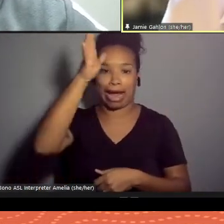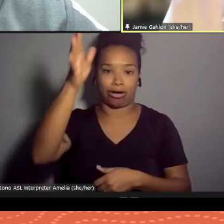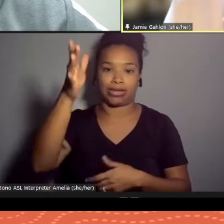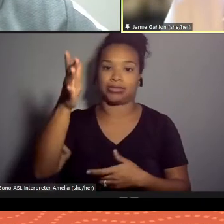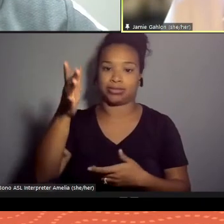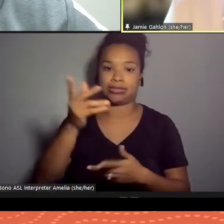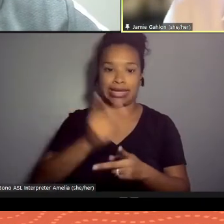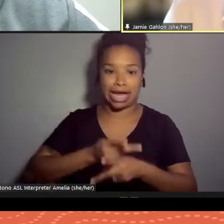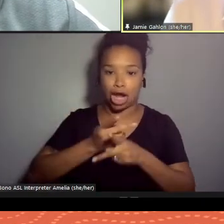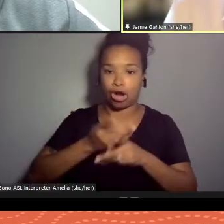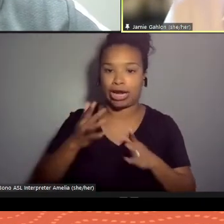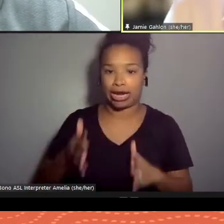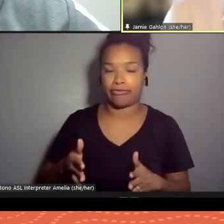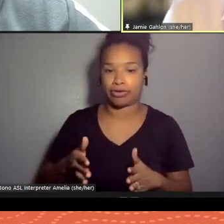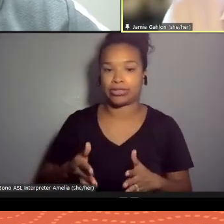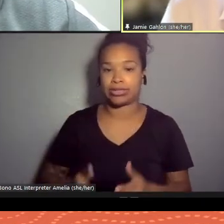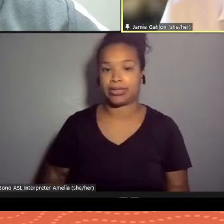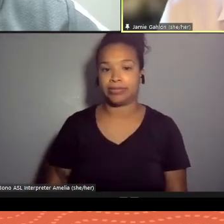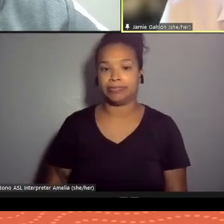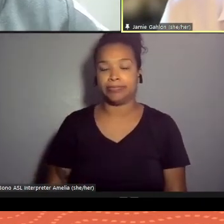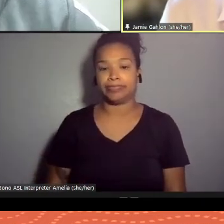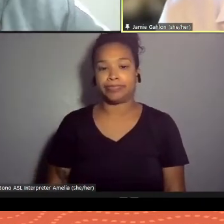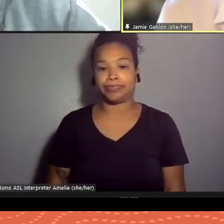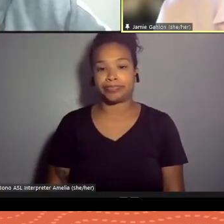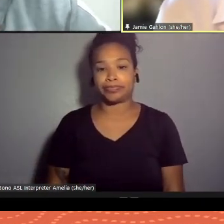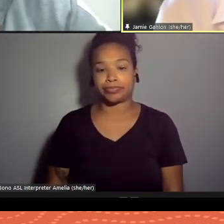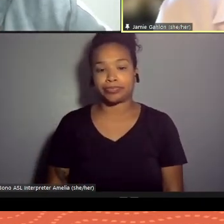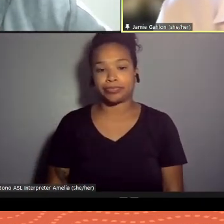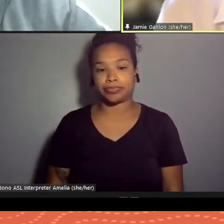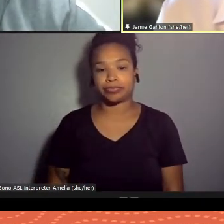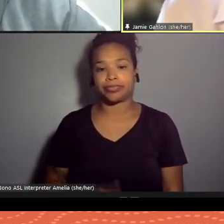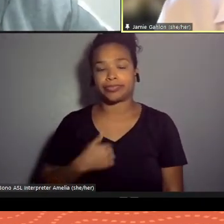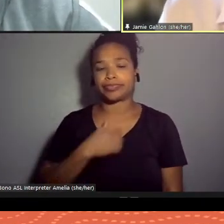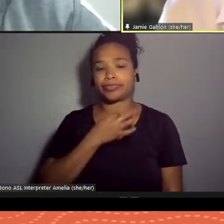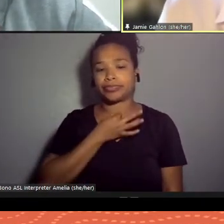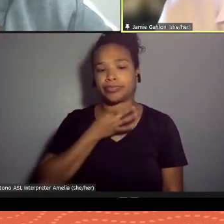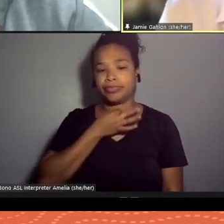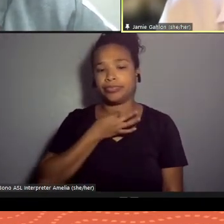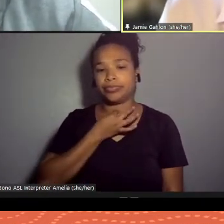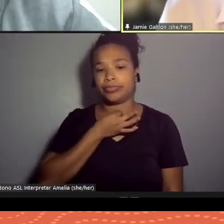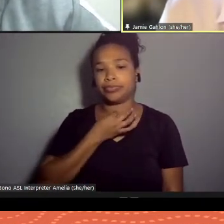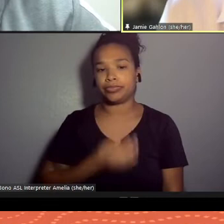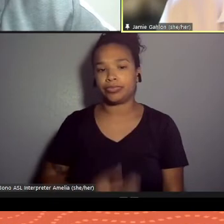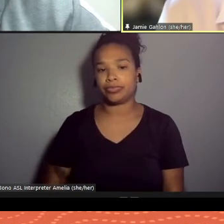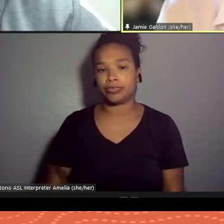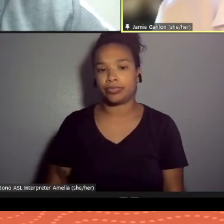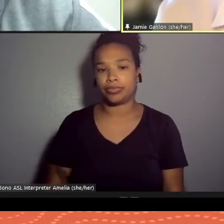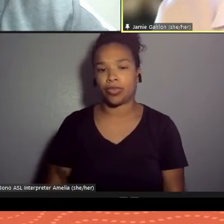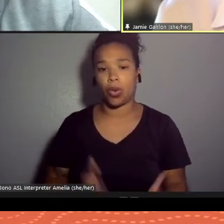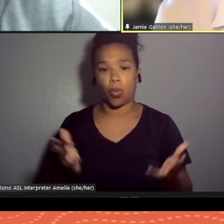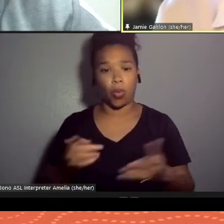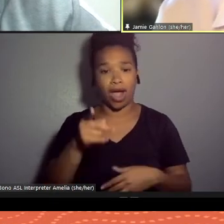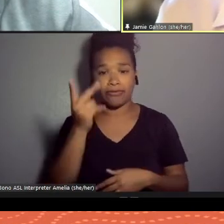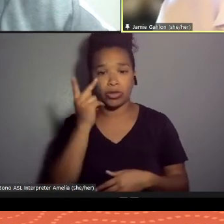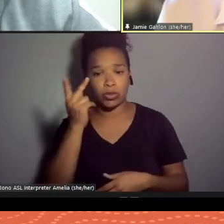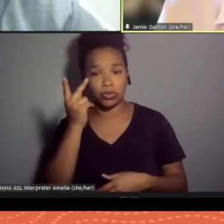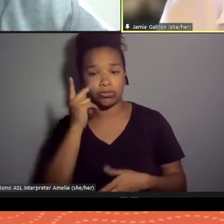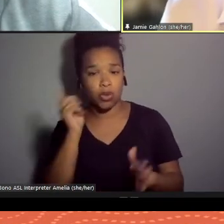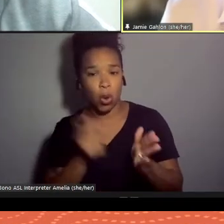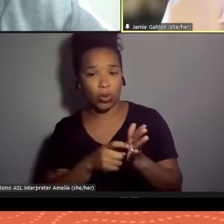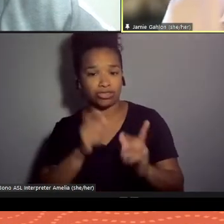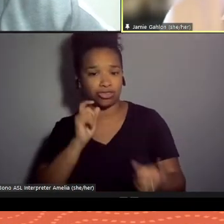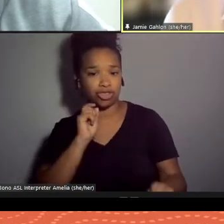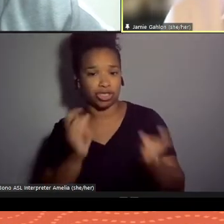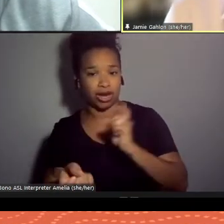everywhere, into even sharper relief. I'm curious about what you have seen shift or not shift in your